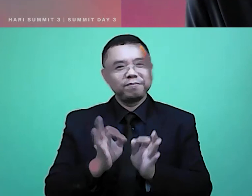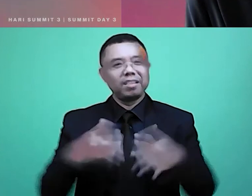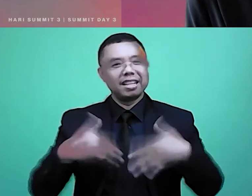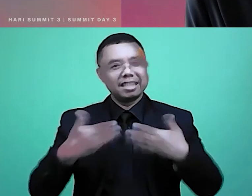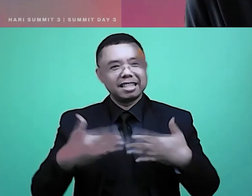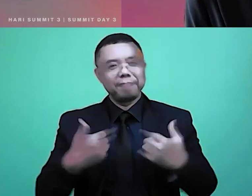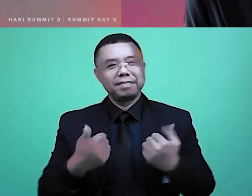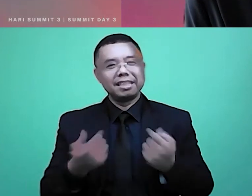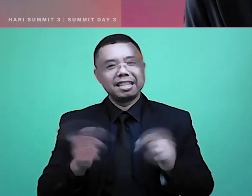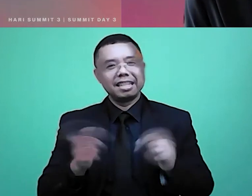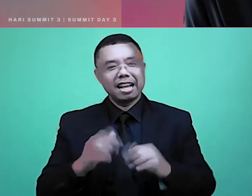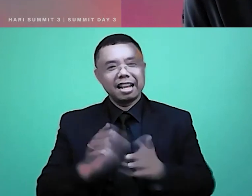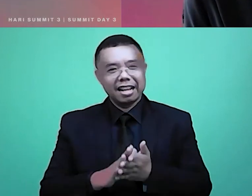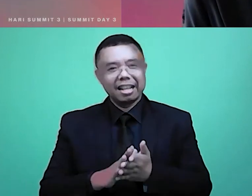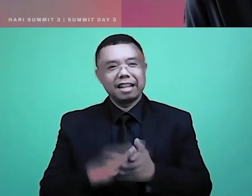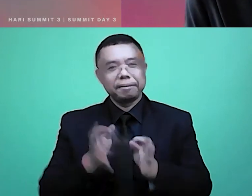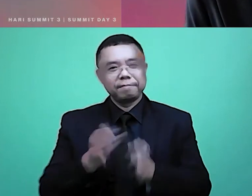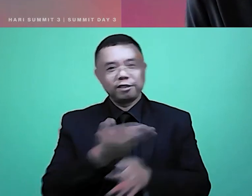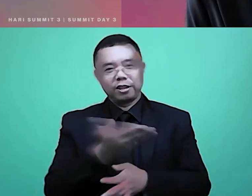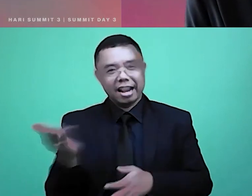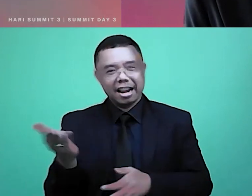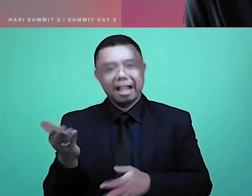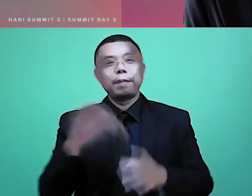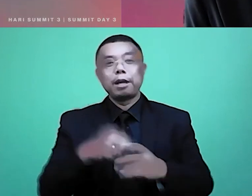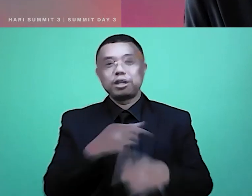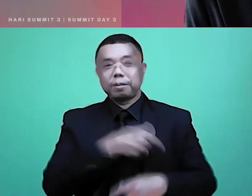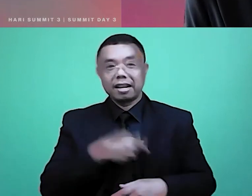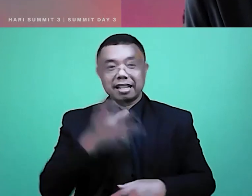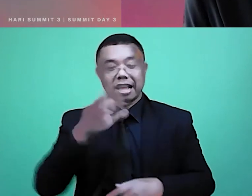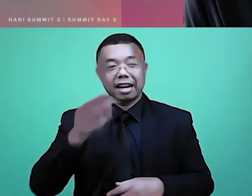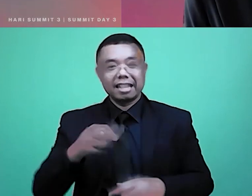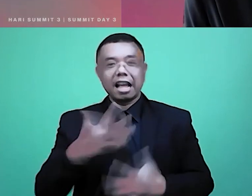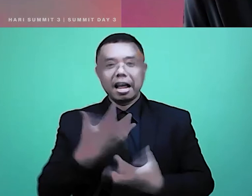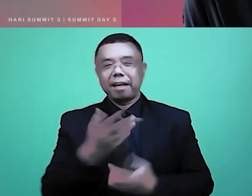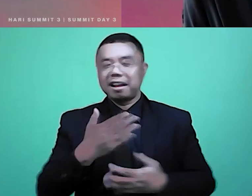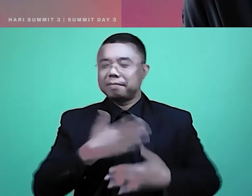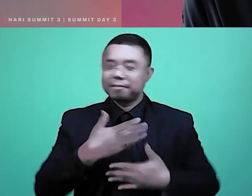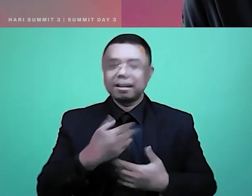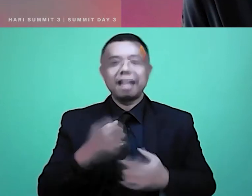today. I hope you have a great rest of the week, and thank you and goodbye.